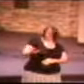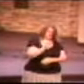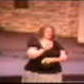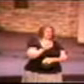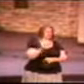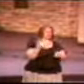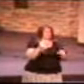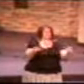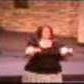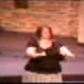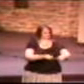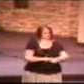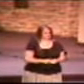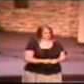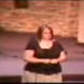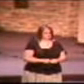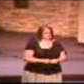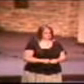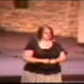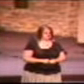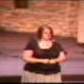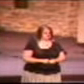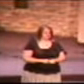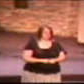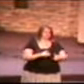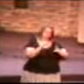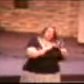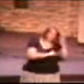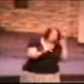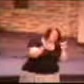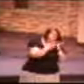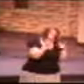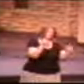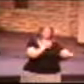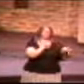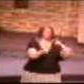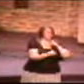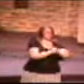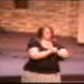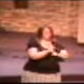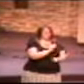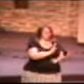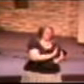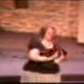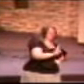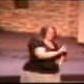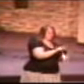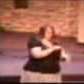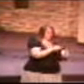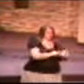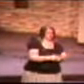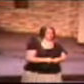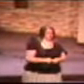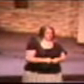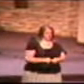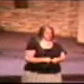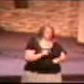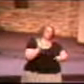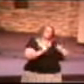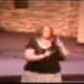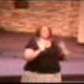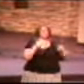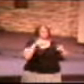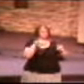come. Jesus is changing the perspective of those who